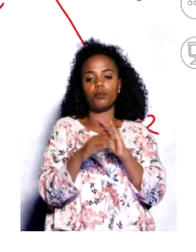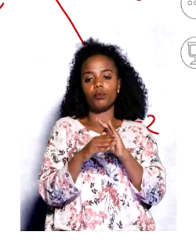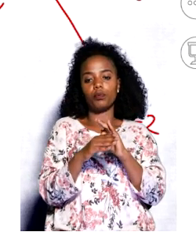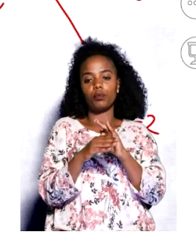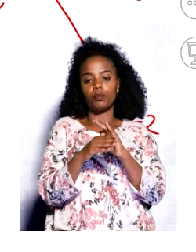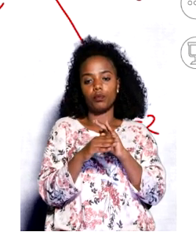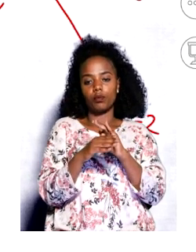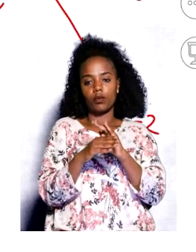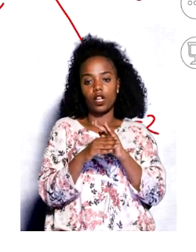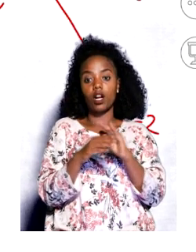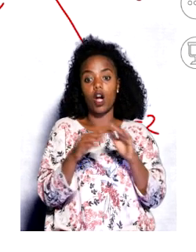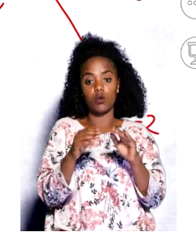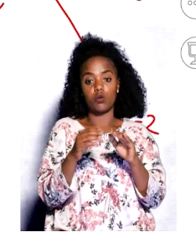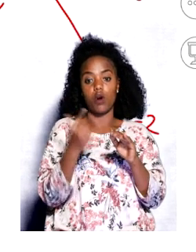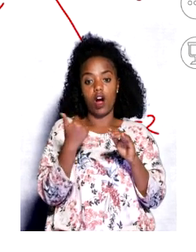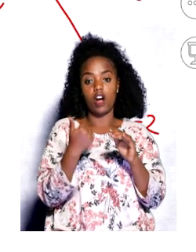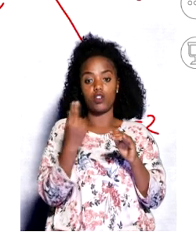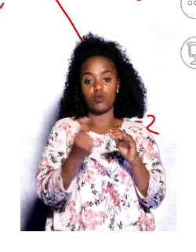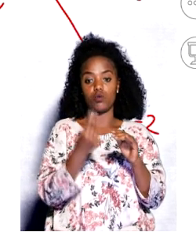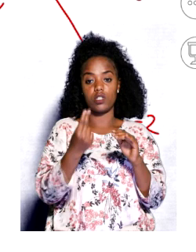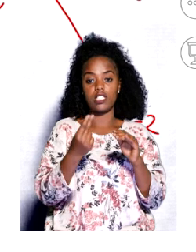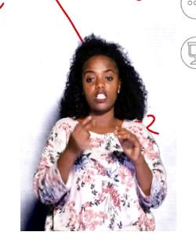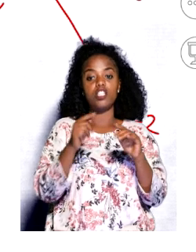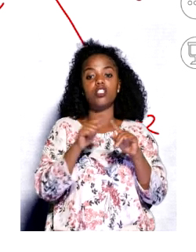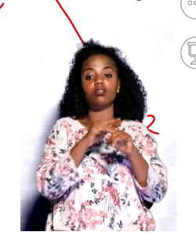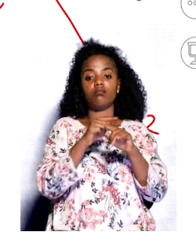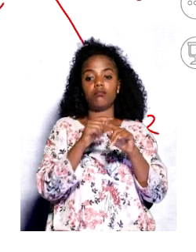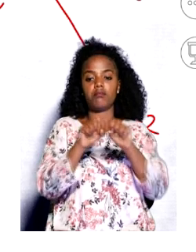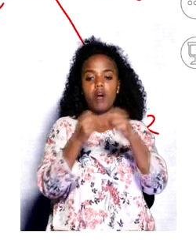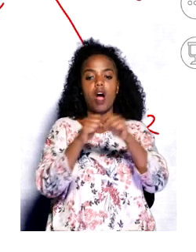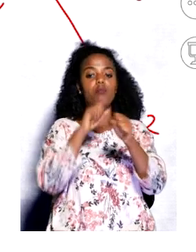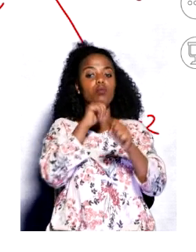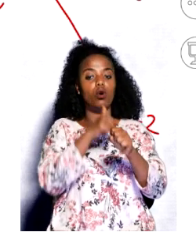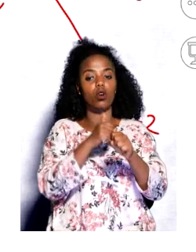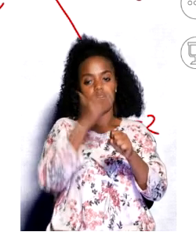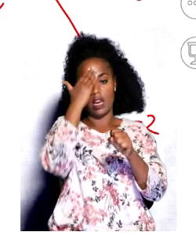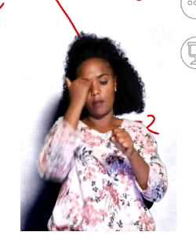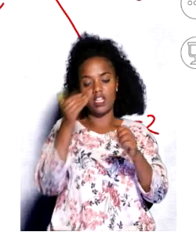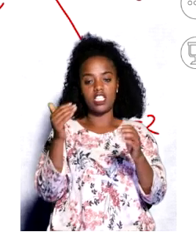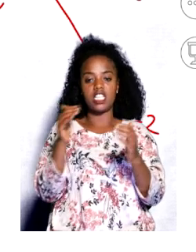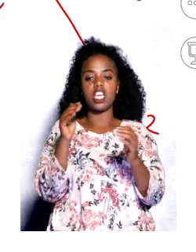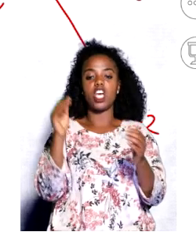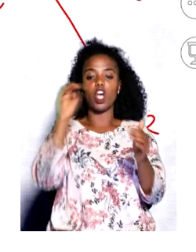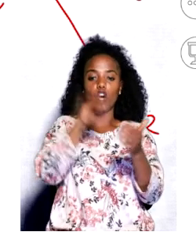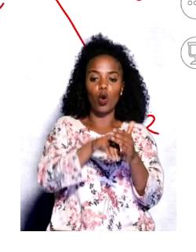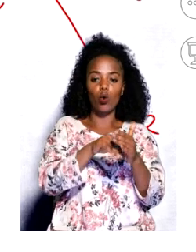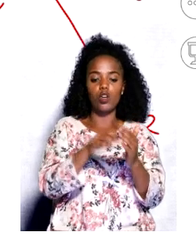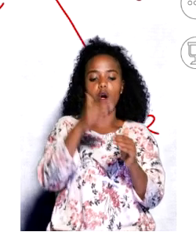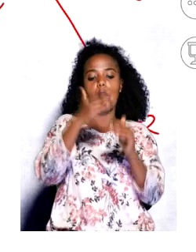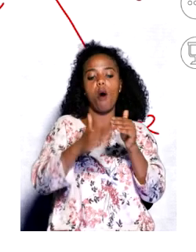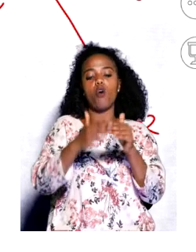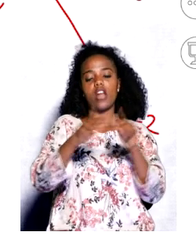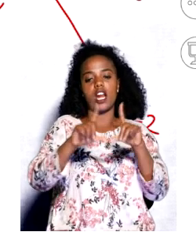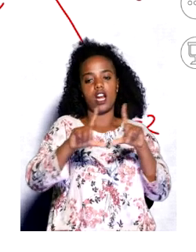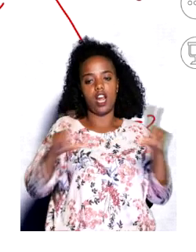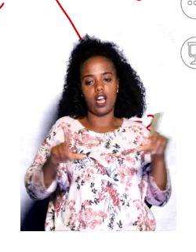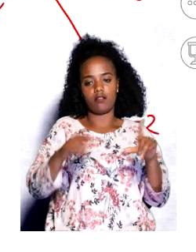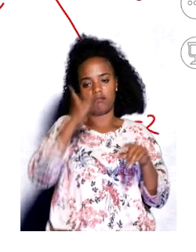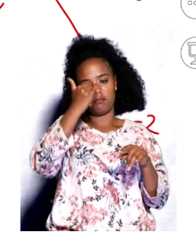I use solid line because the inequality is less than or equal to. It includes the boundary line. So the graph will be like this.